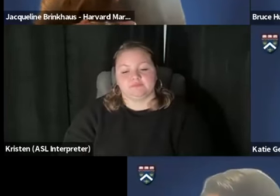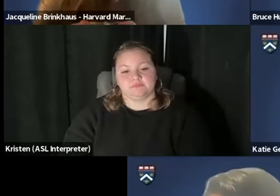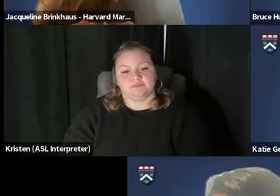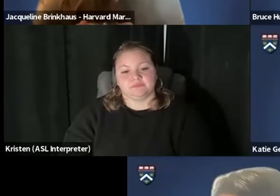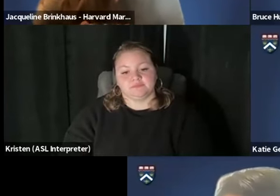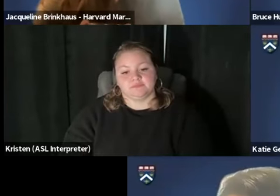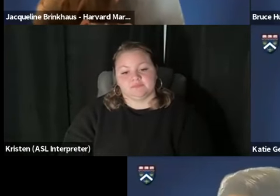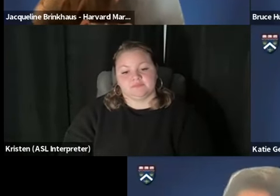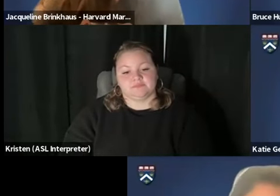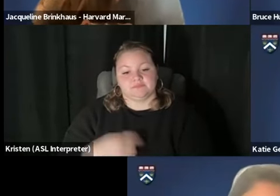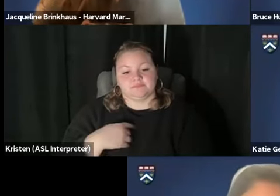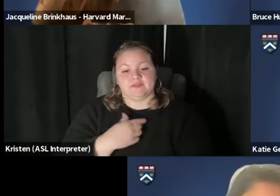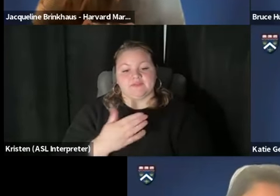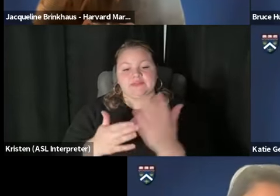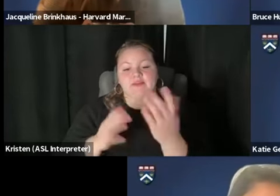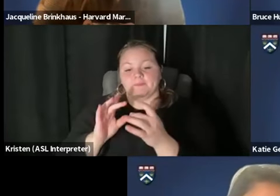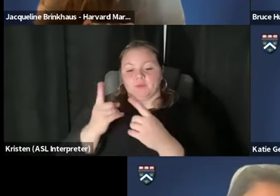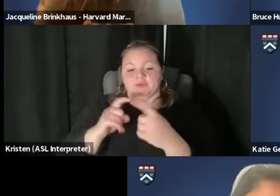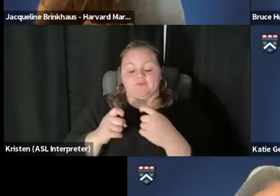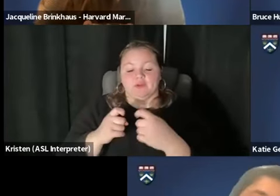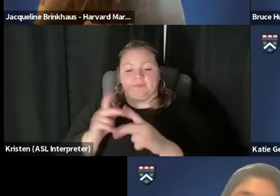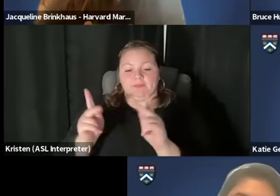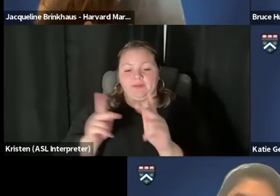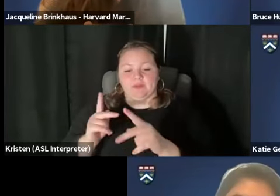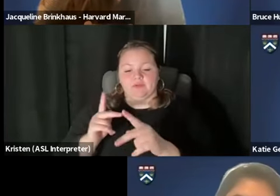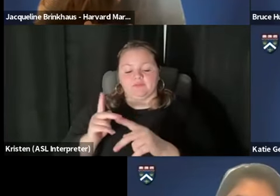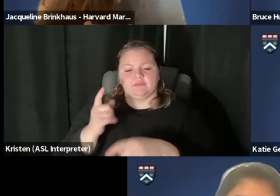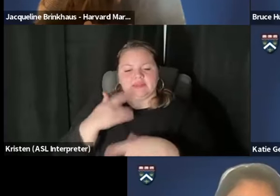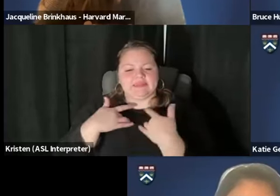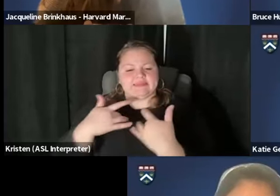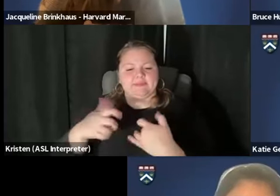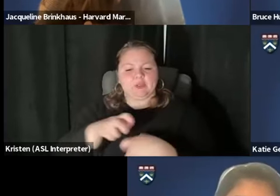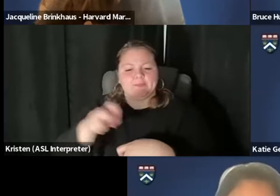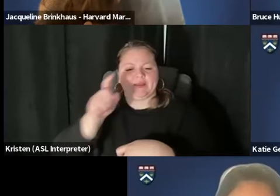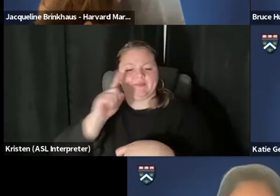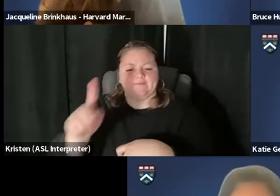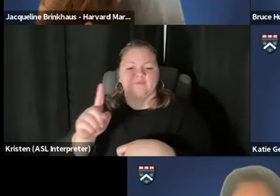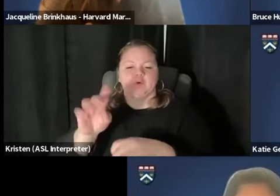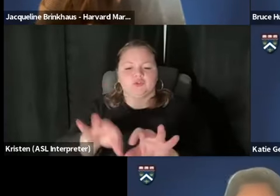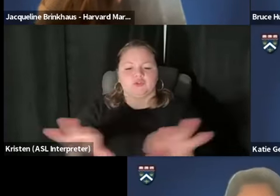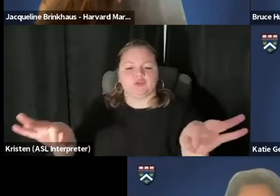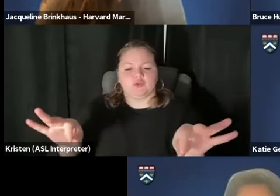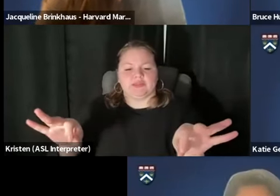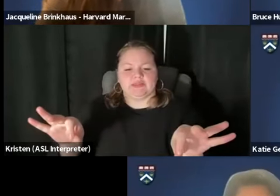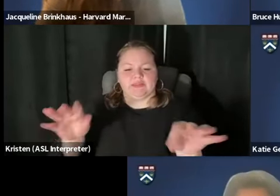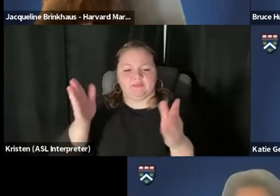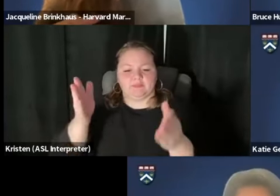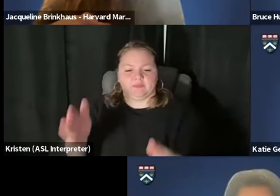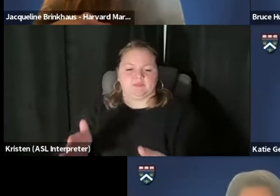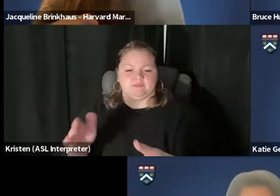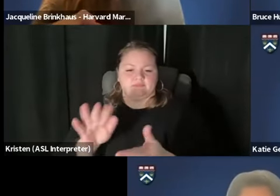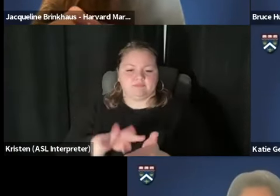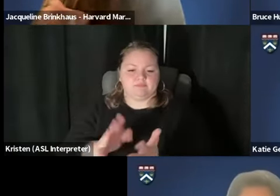questions from panelists in the chat about this. What does the typical path look like for a degree candidate and how long does it usually take?